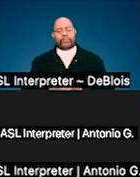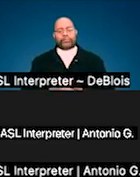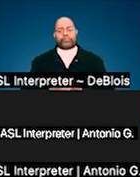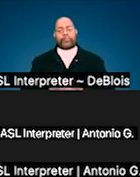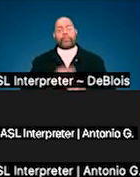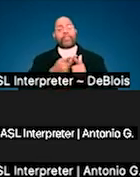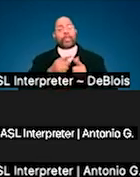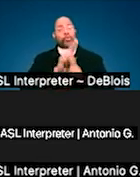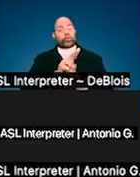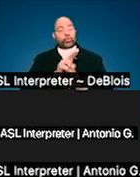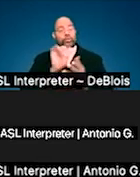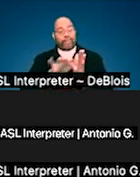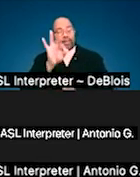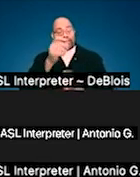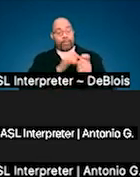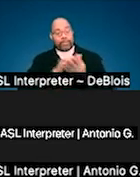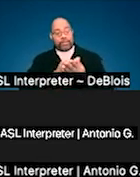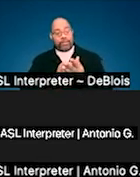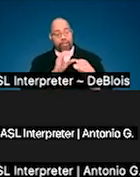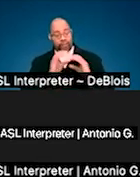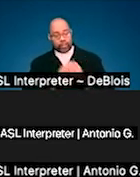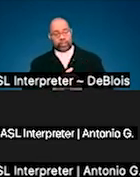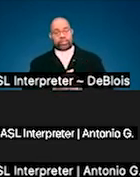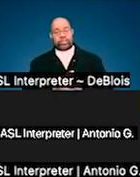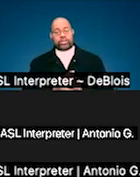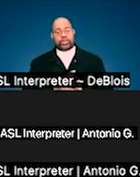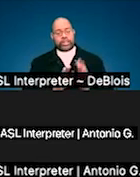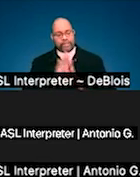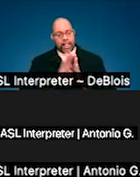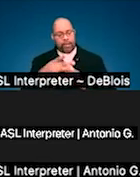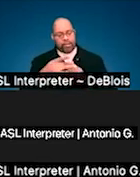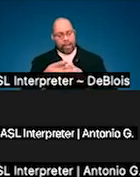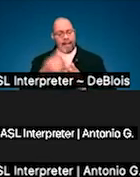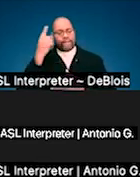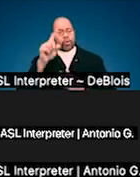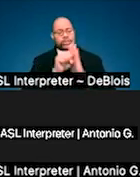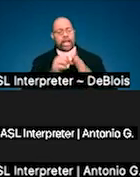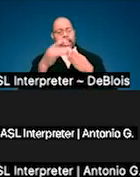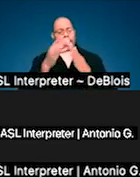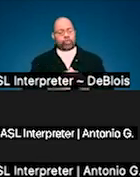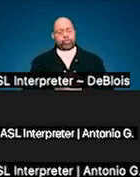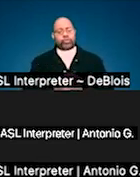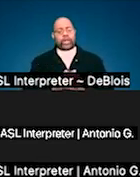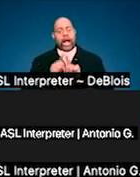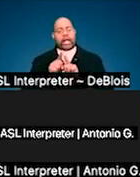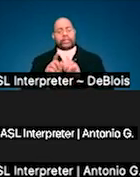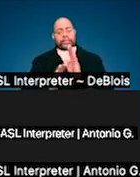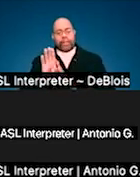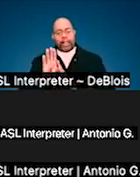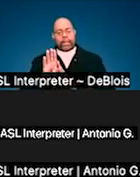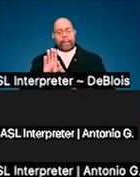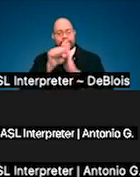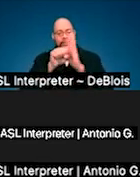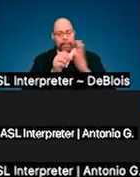then used the findings from these conversations to develop guidance for state leaders as they develop state digital